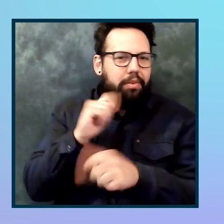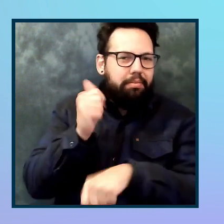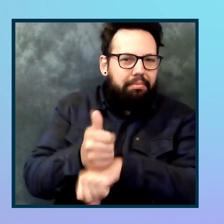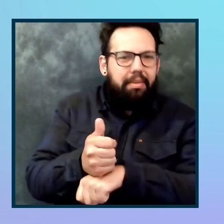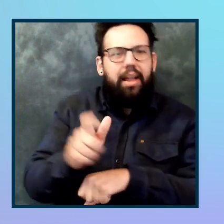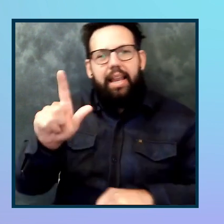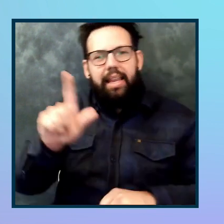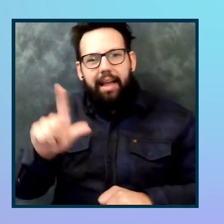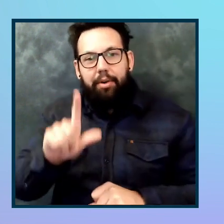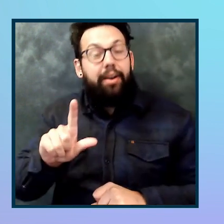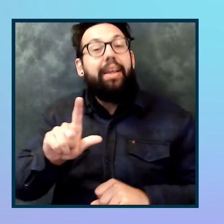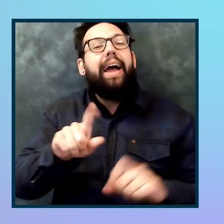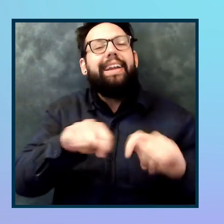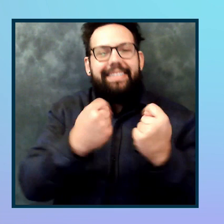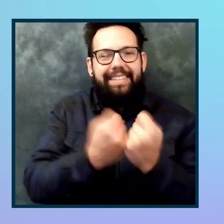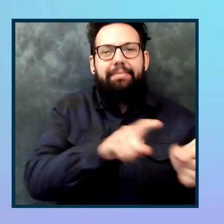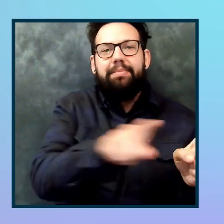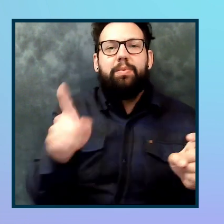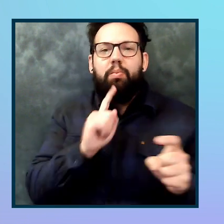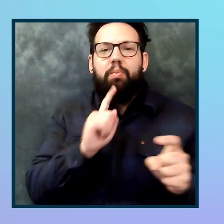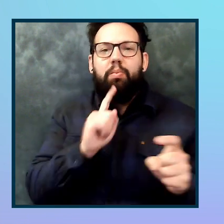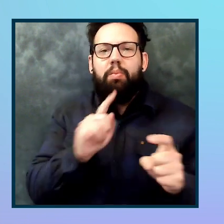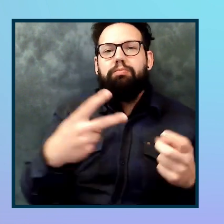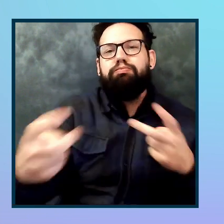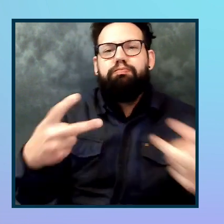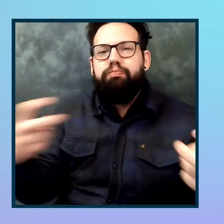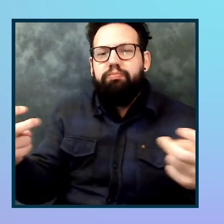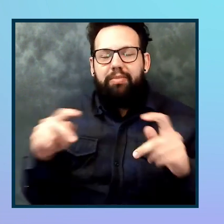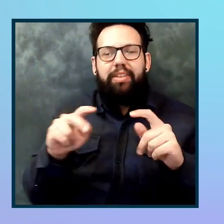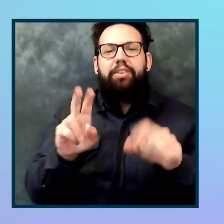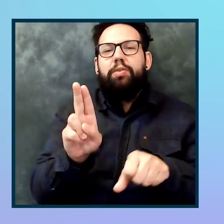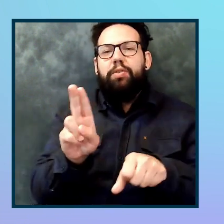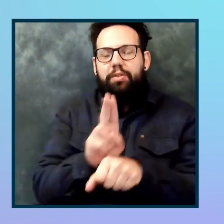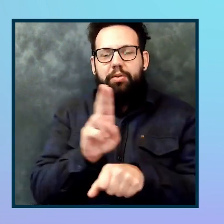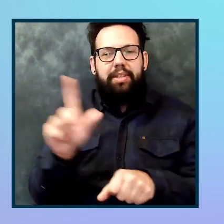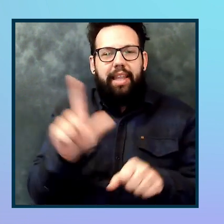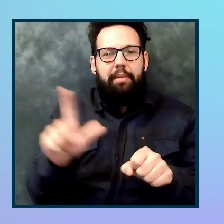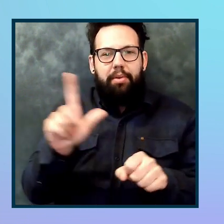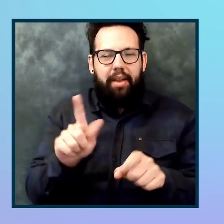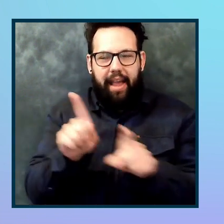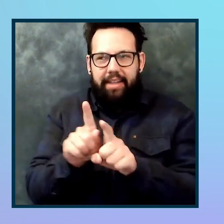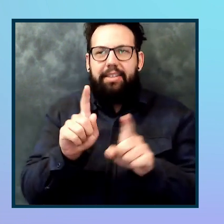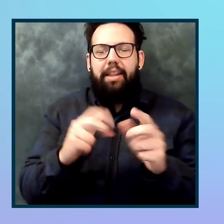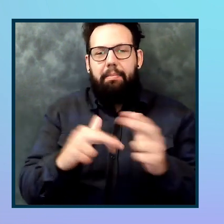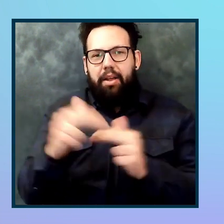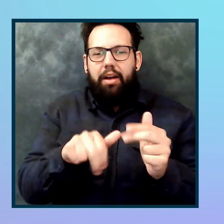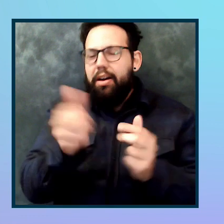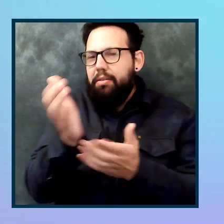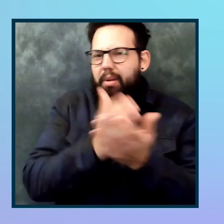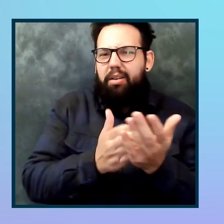those are used by other teams who are then building the composite views and pages. But yeah, I